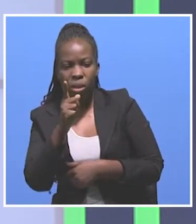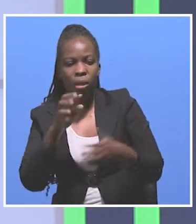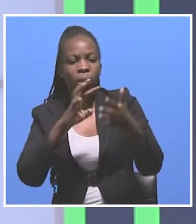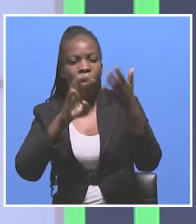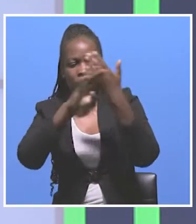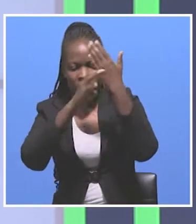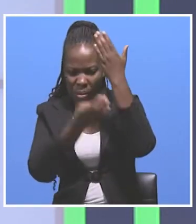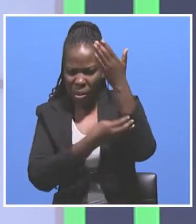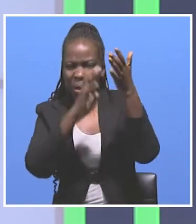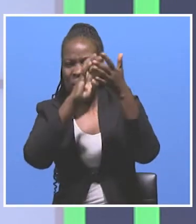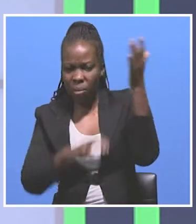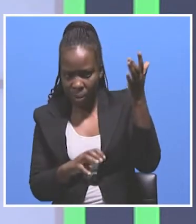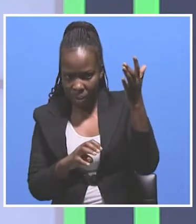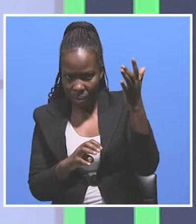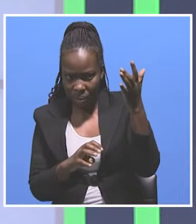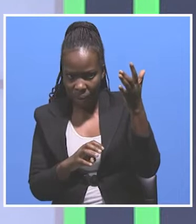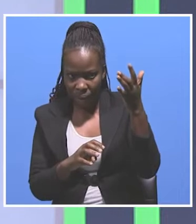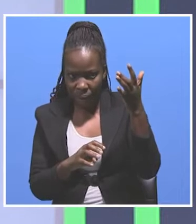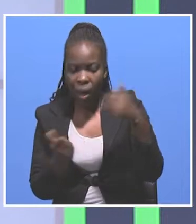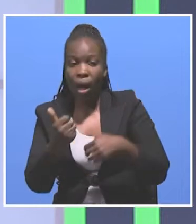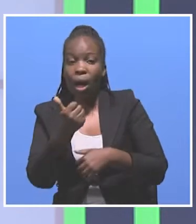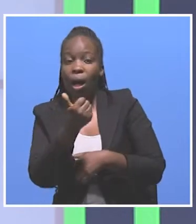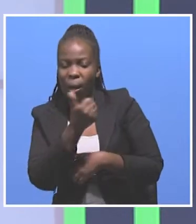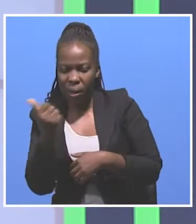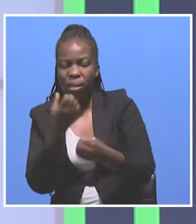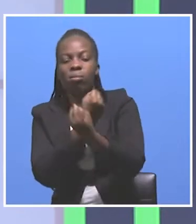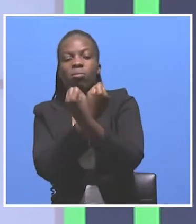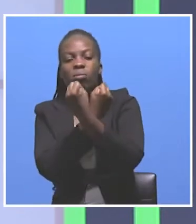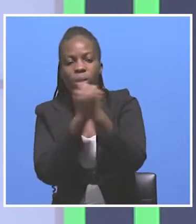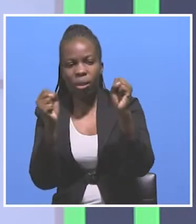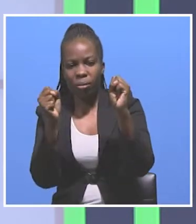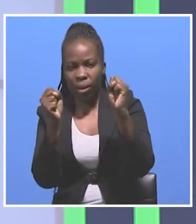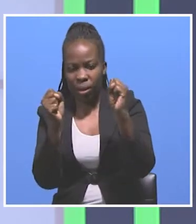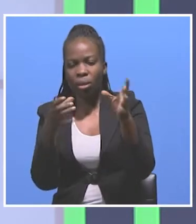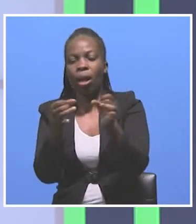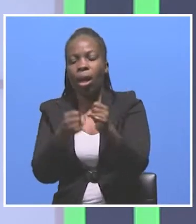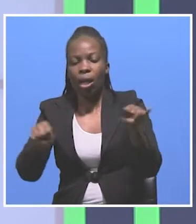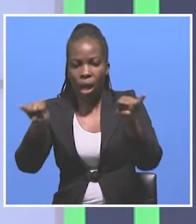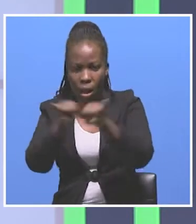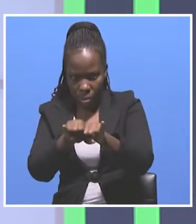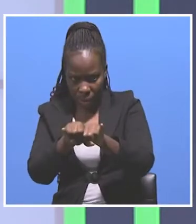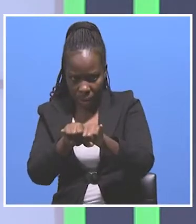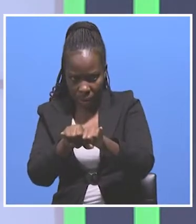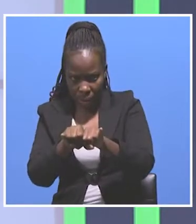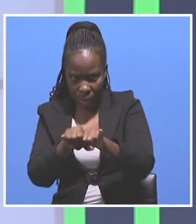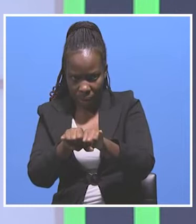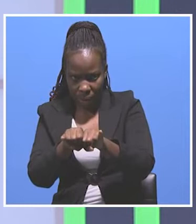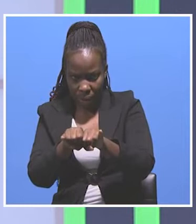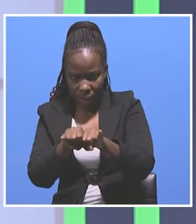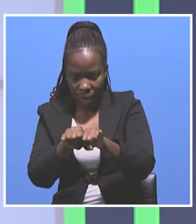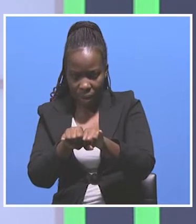on. Again, we are guaranteeing safety. So the safe abortion, the safe miscarriage is still coming